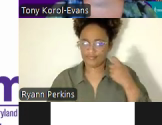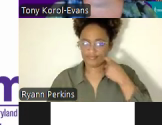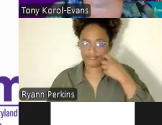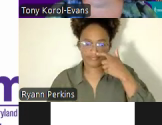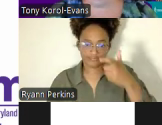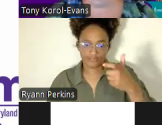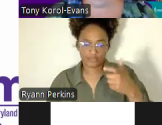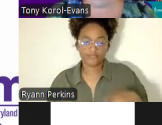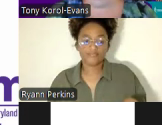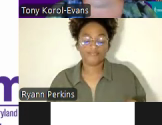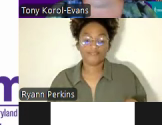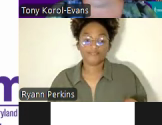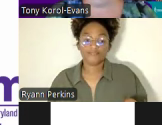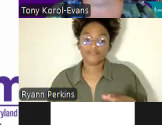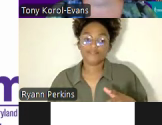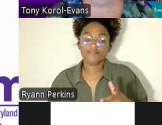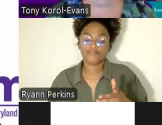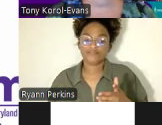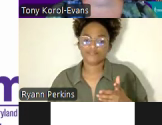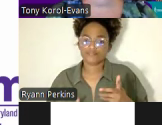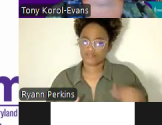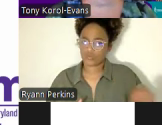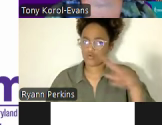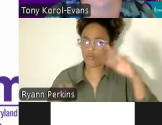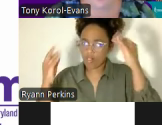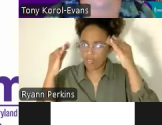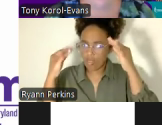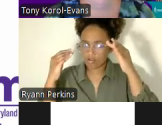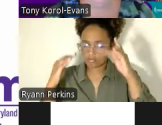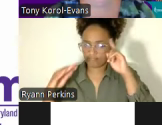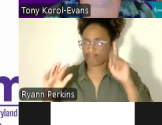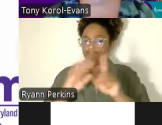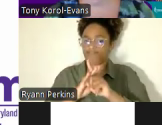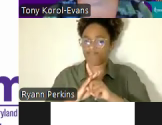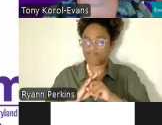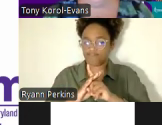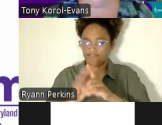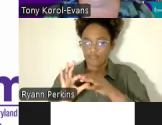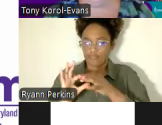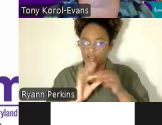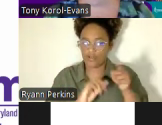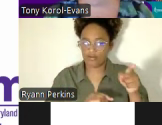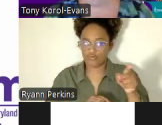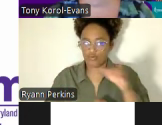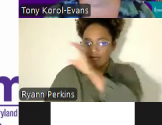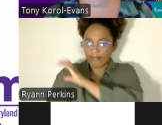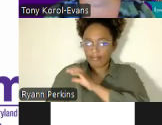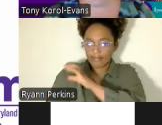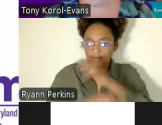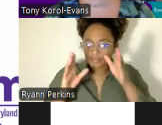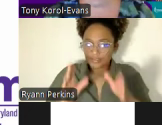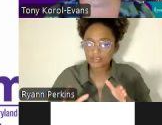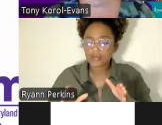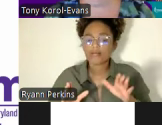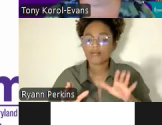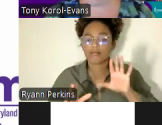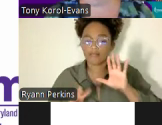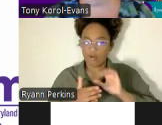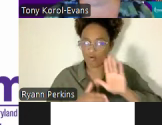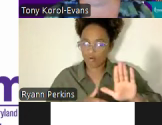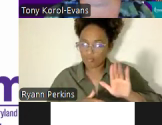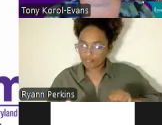what do you think? What do you think about it? What do you think about how the clinician handled it, and the